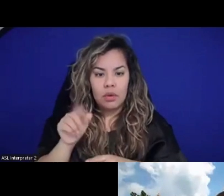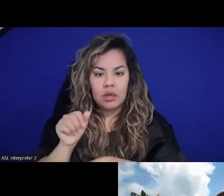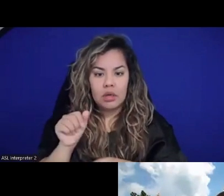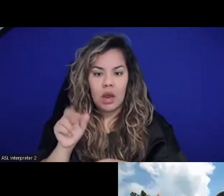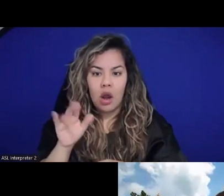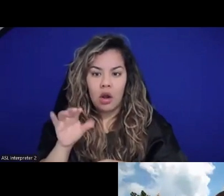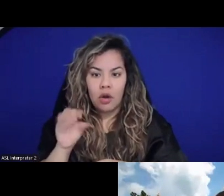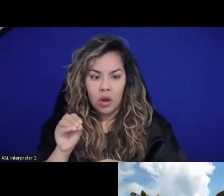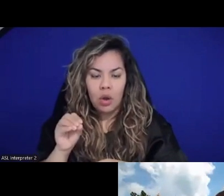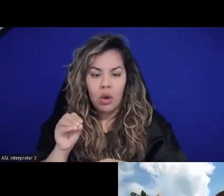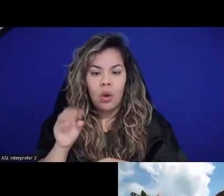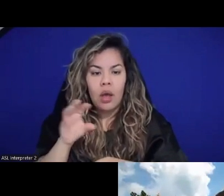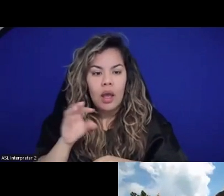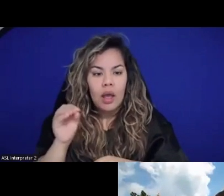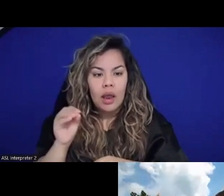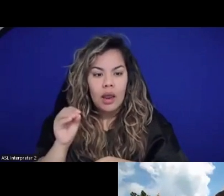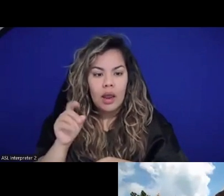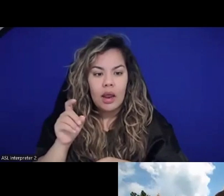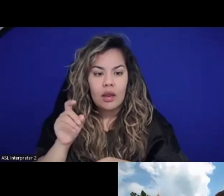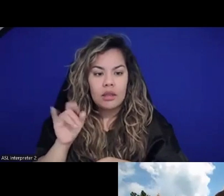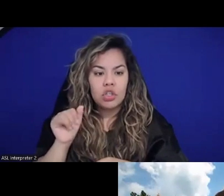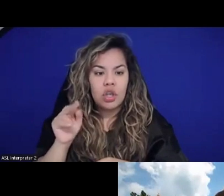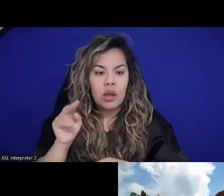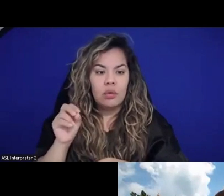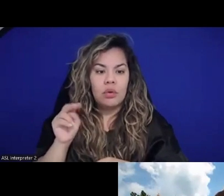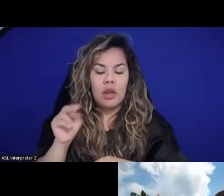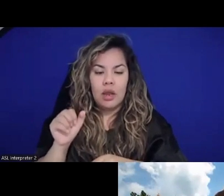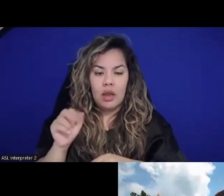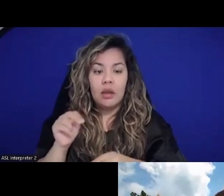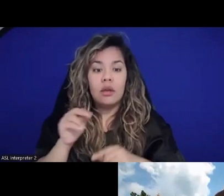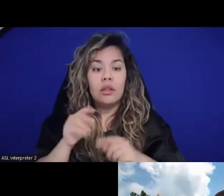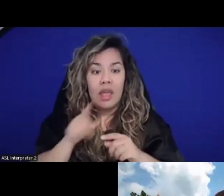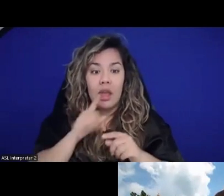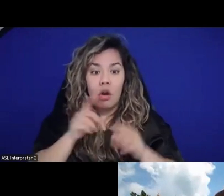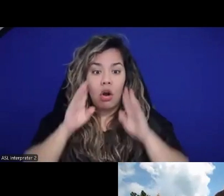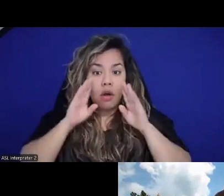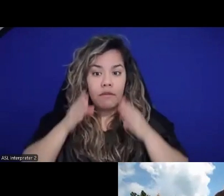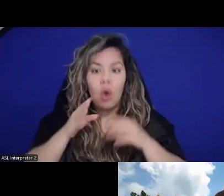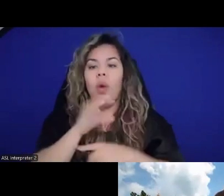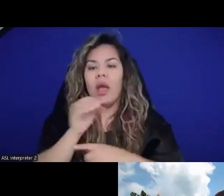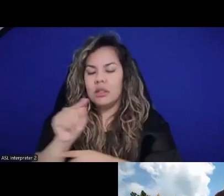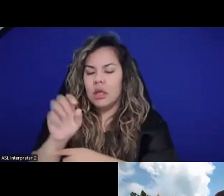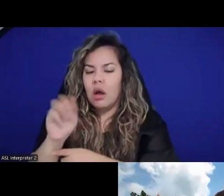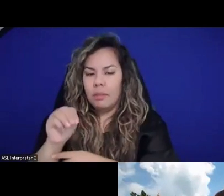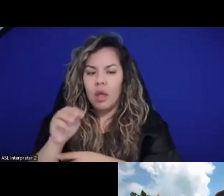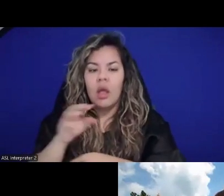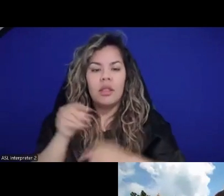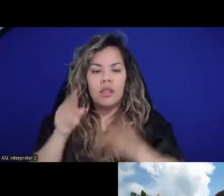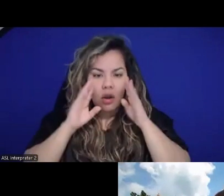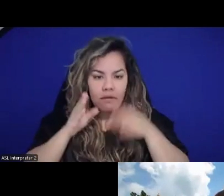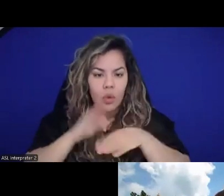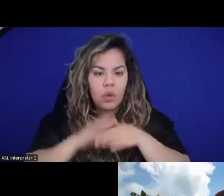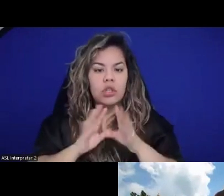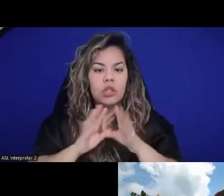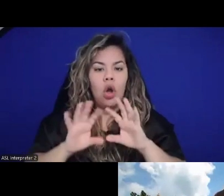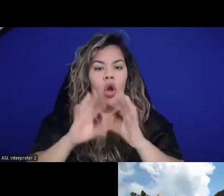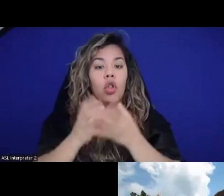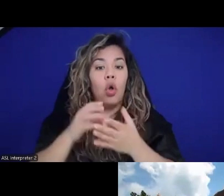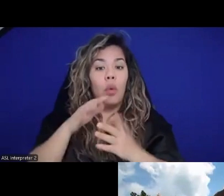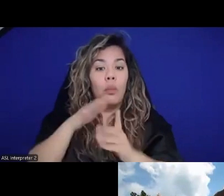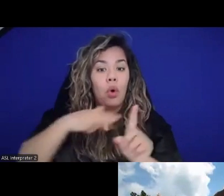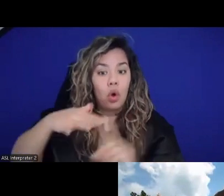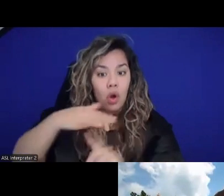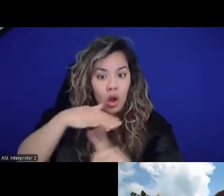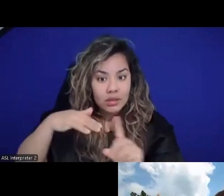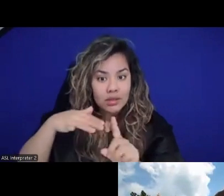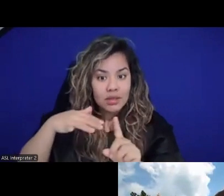Tom are focused on the global context in comparative international education and DEI at the